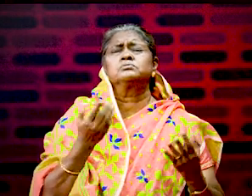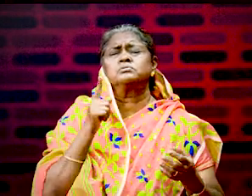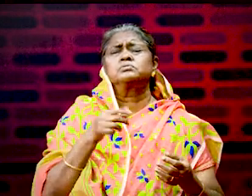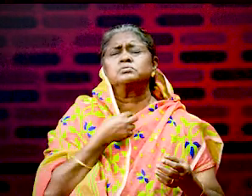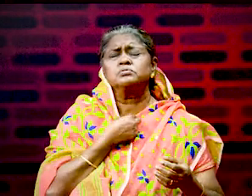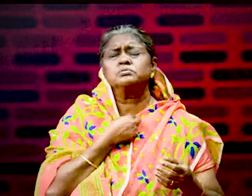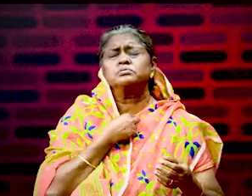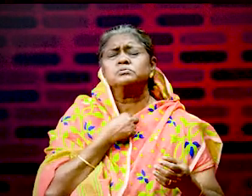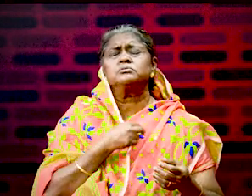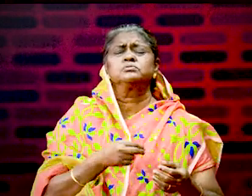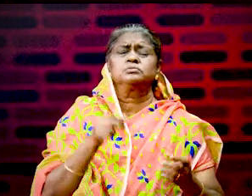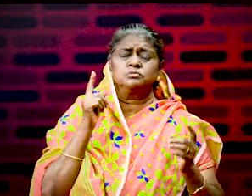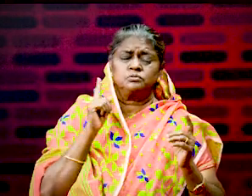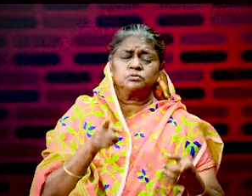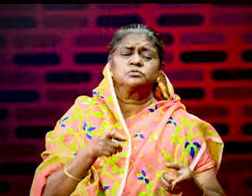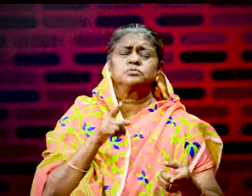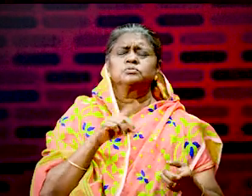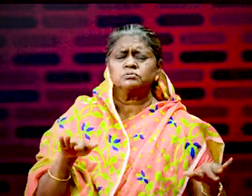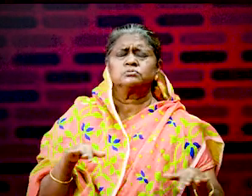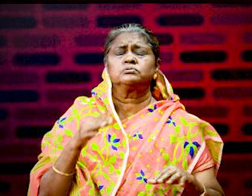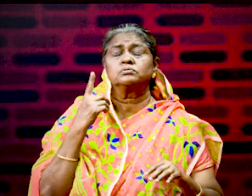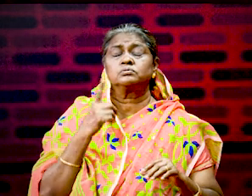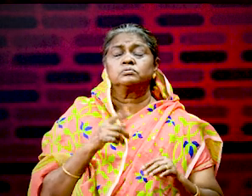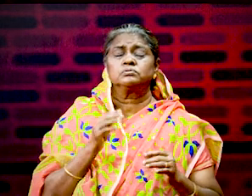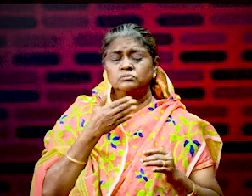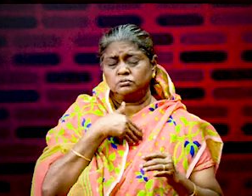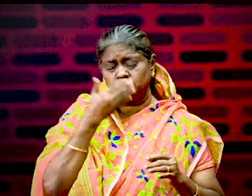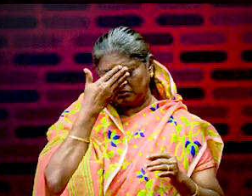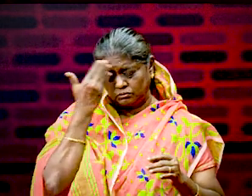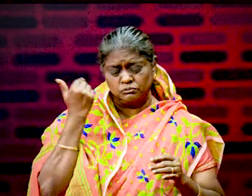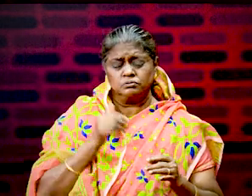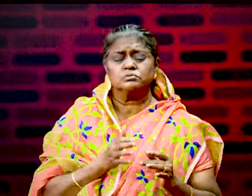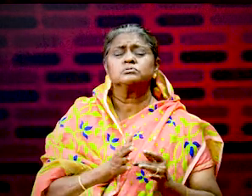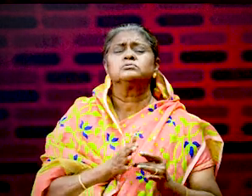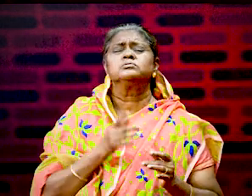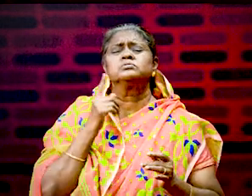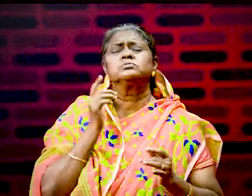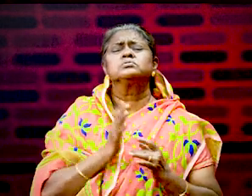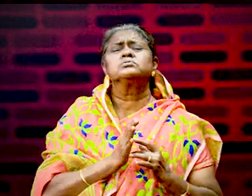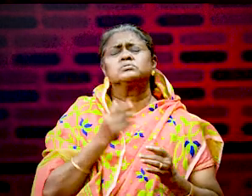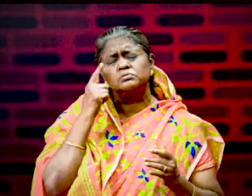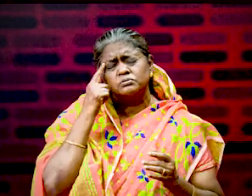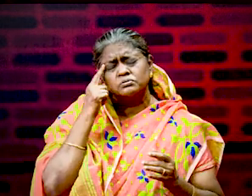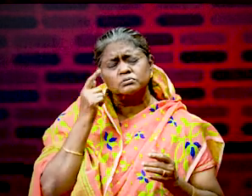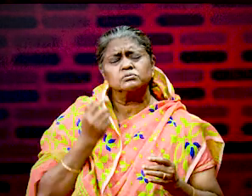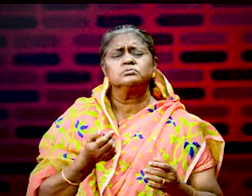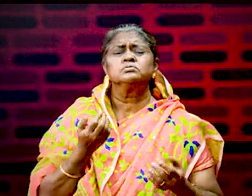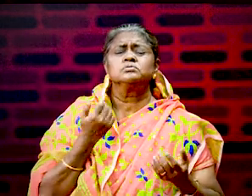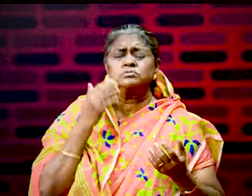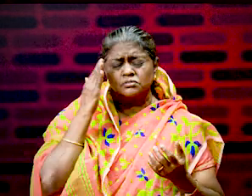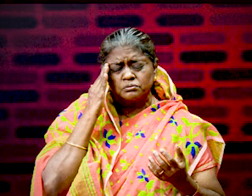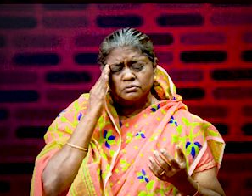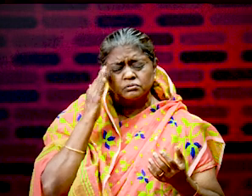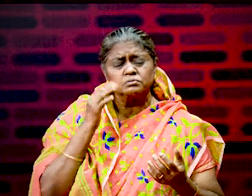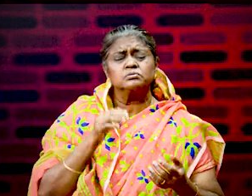promised that you would recompense, O God. I especially pray for your children, O God. Lord Jesus, remember their hard